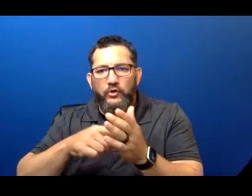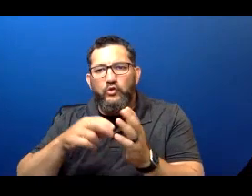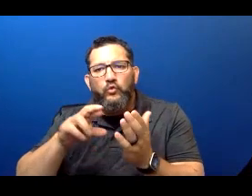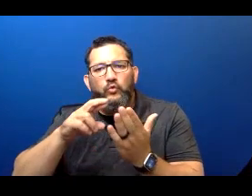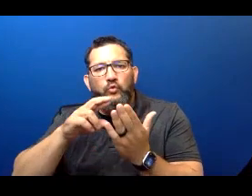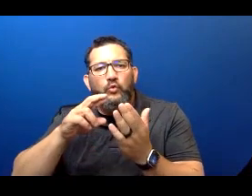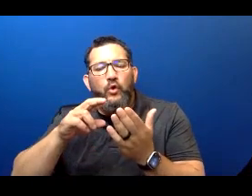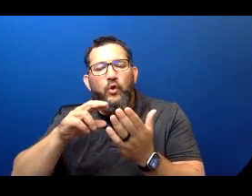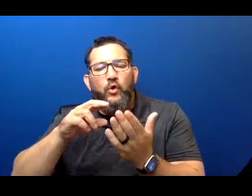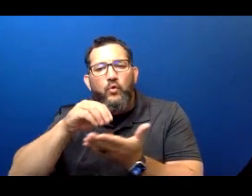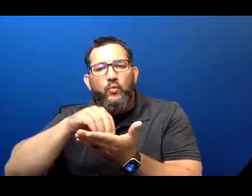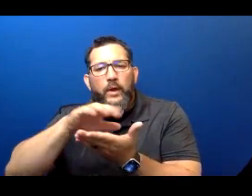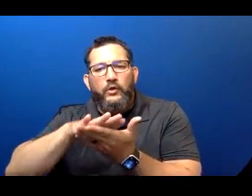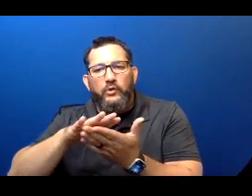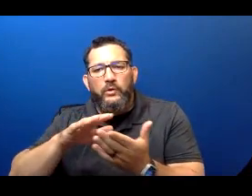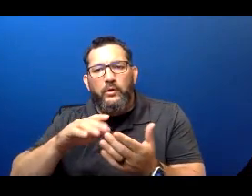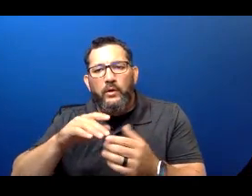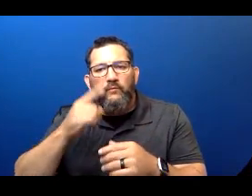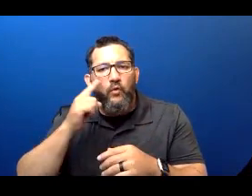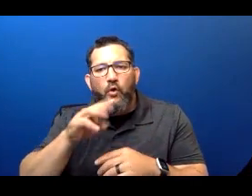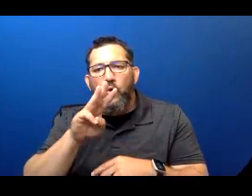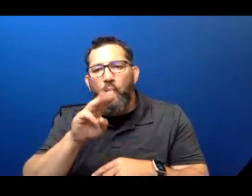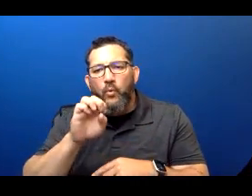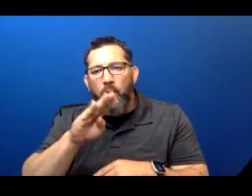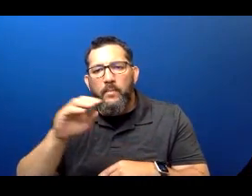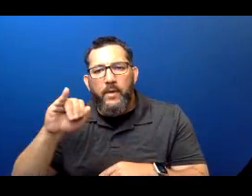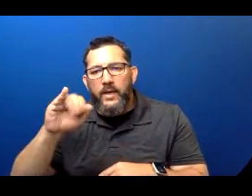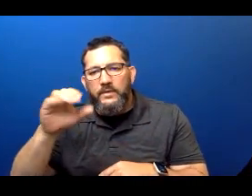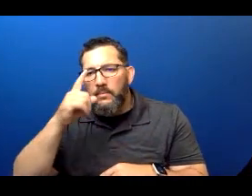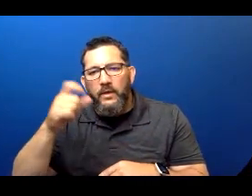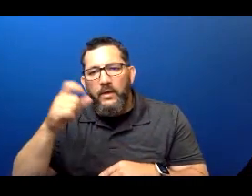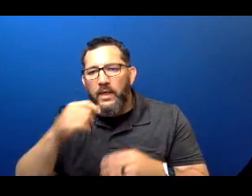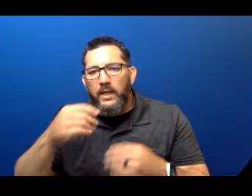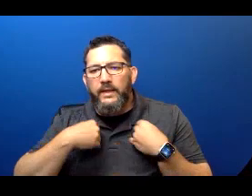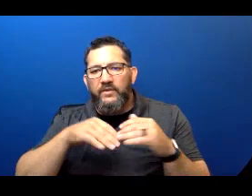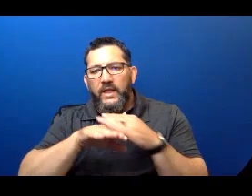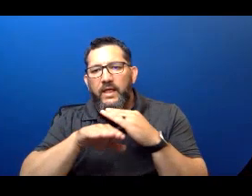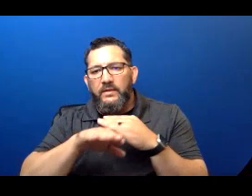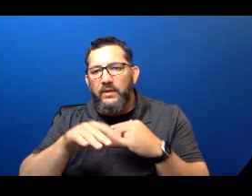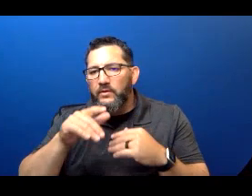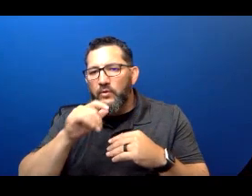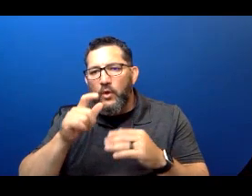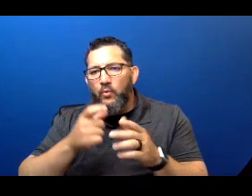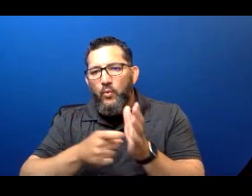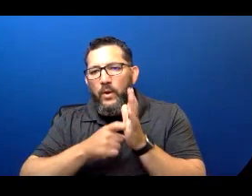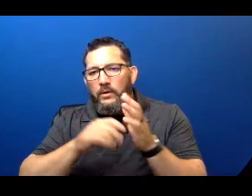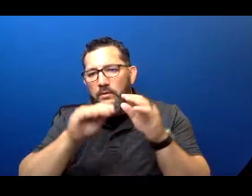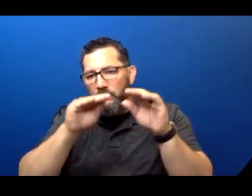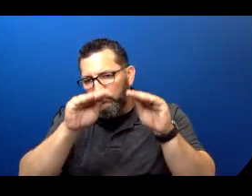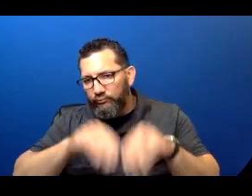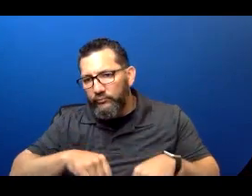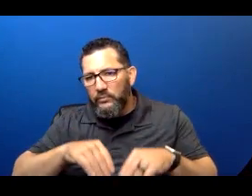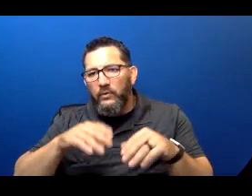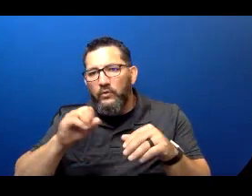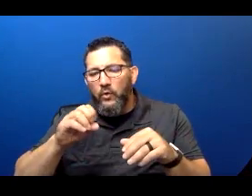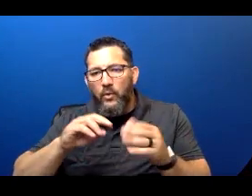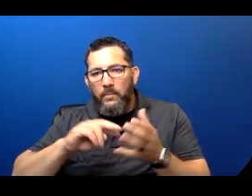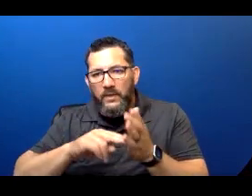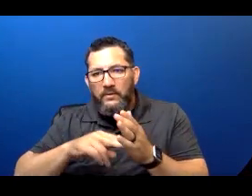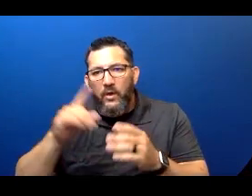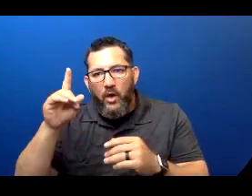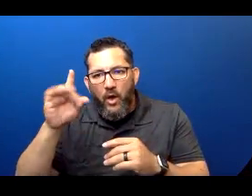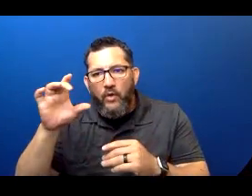we provide into WebIZ, because we are not granted that access. So every year you're talking about hundreds of thousands of patients that are